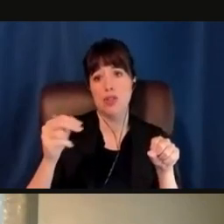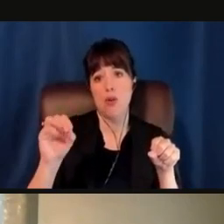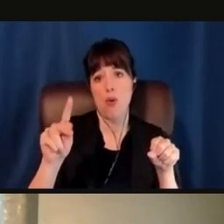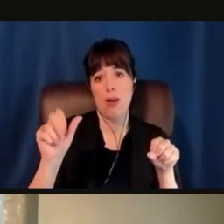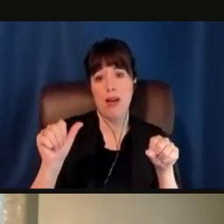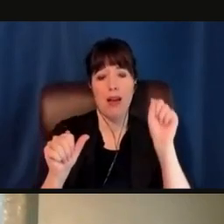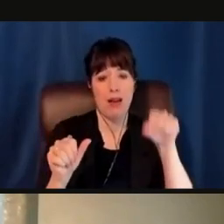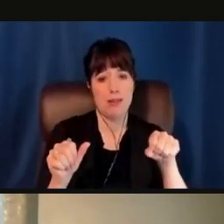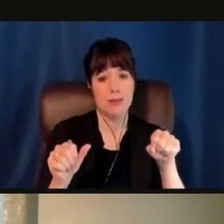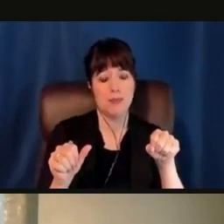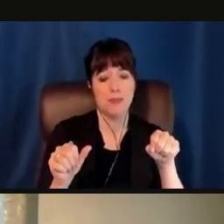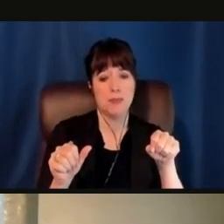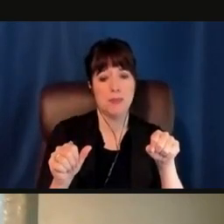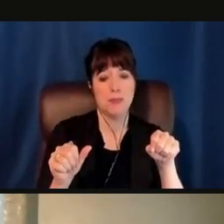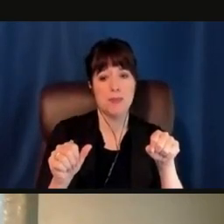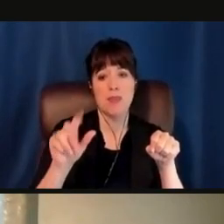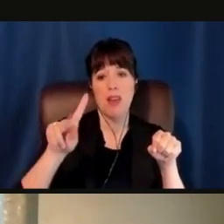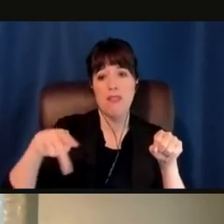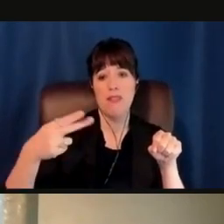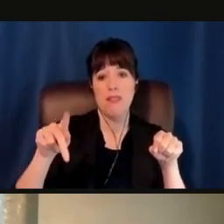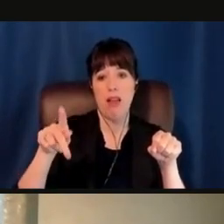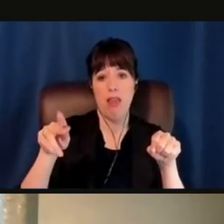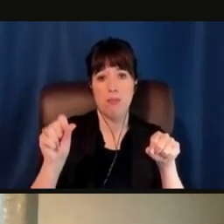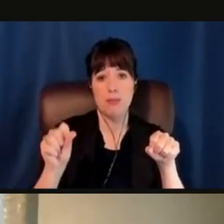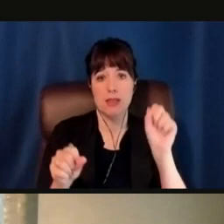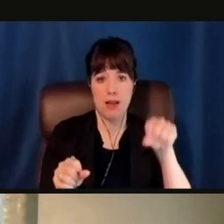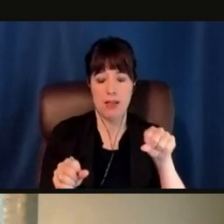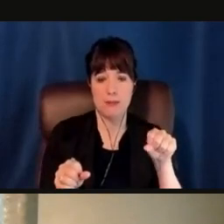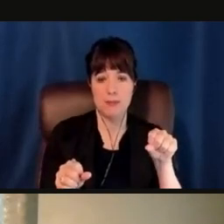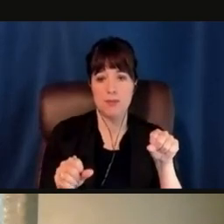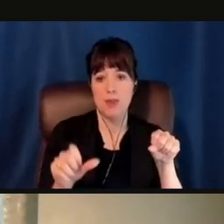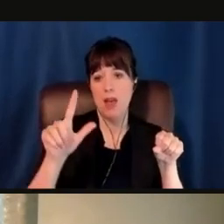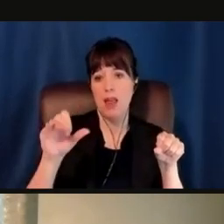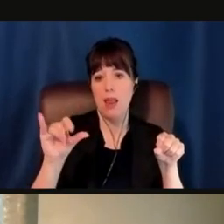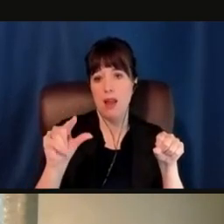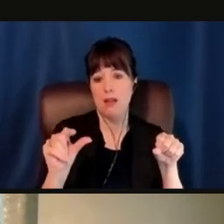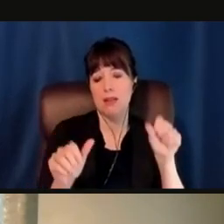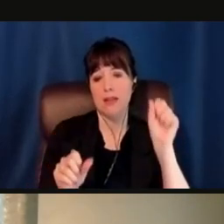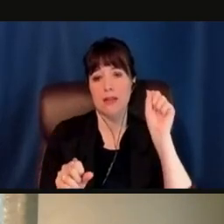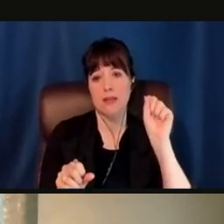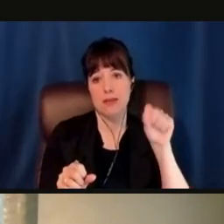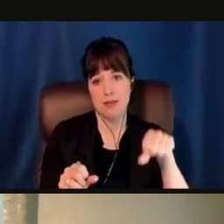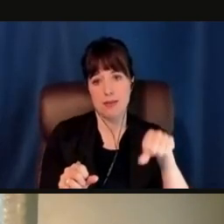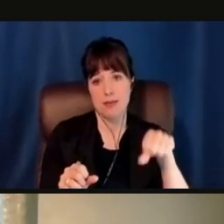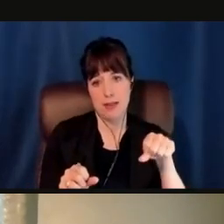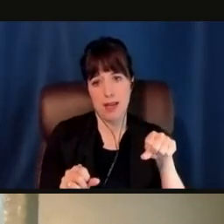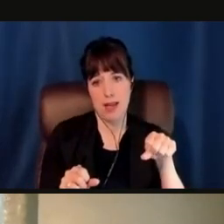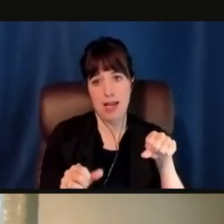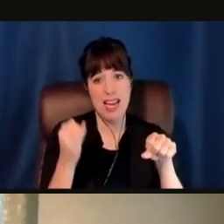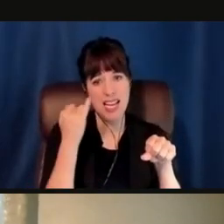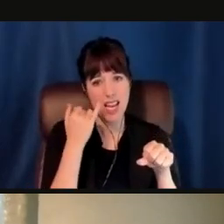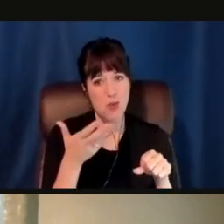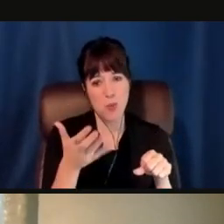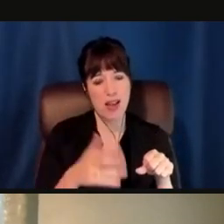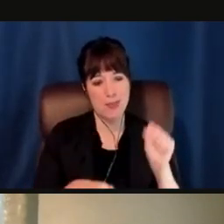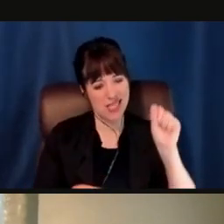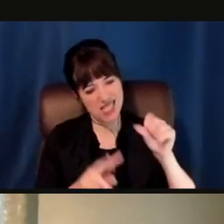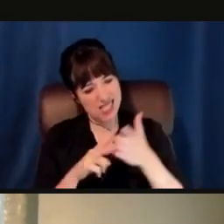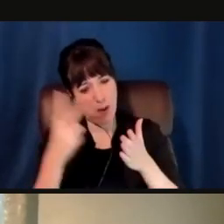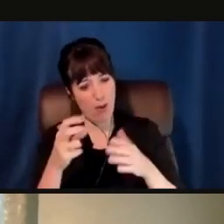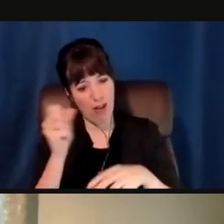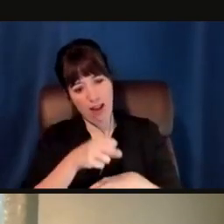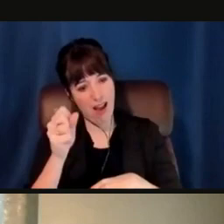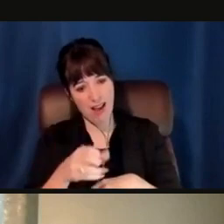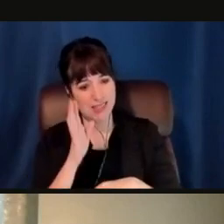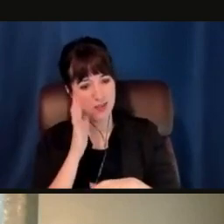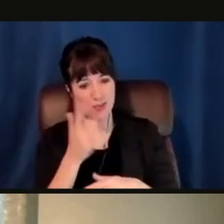Aye. Counselor Phillips. Aye. Counselor Leung. Aye, and if there was a way to do double ayes for 3E,